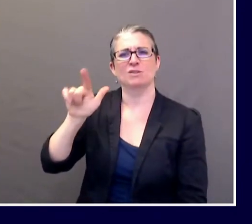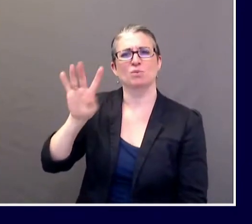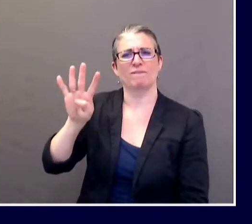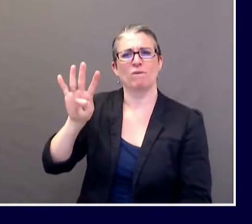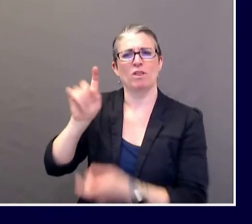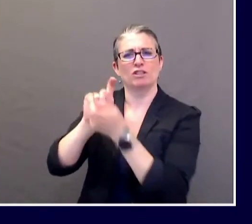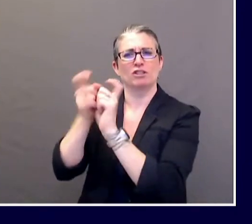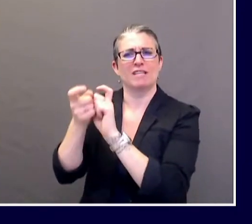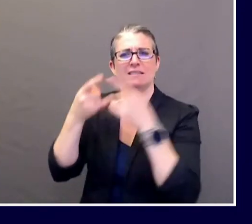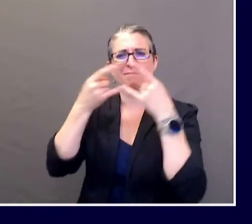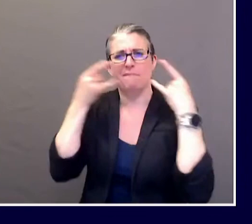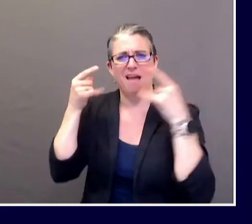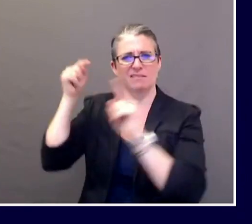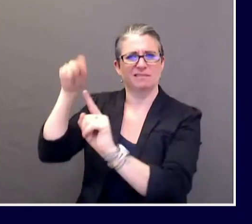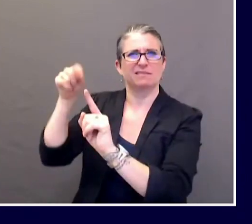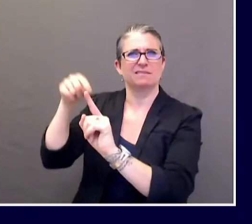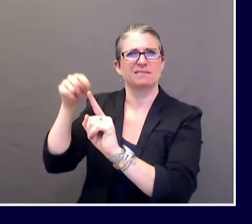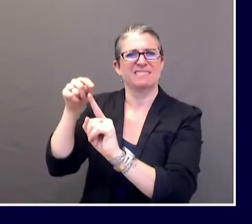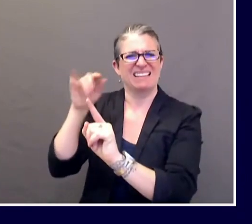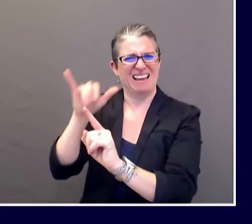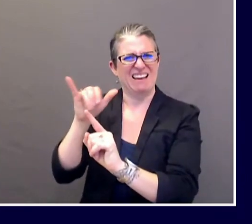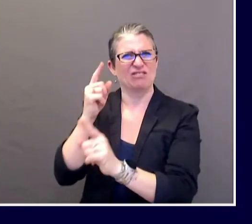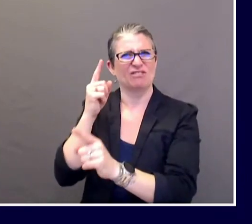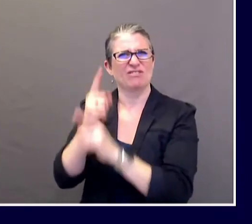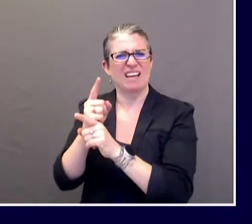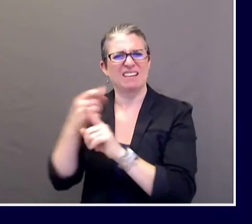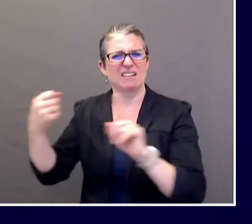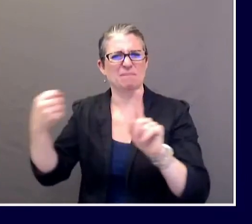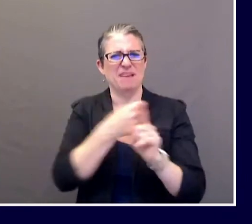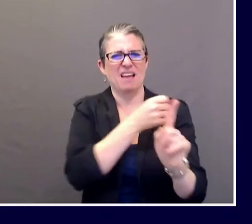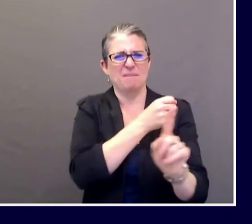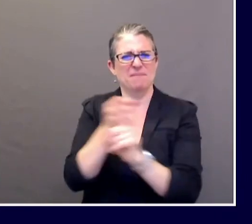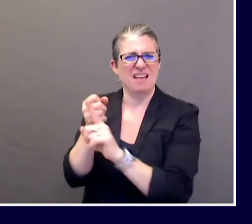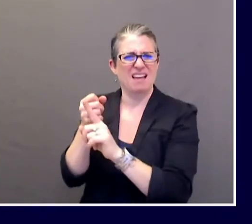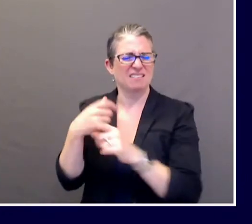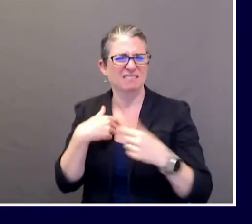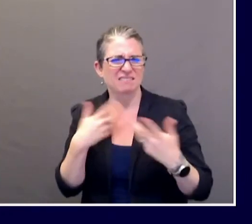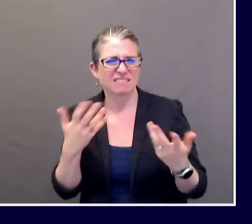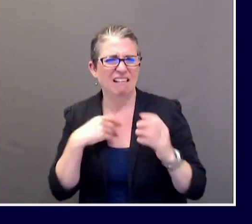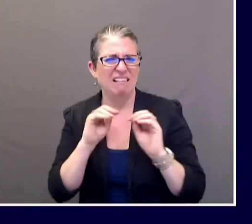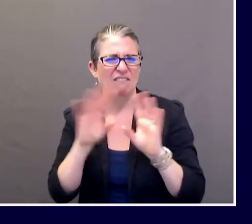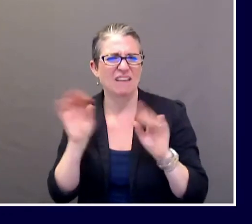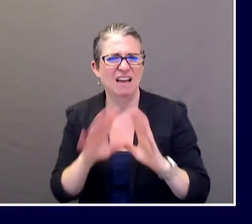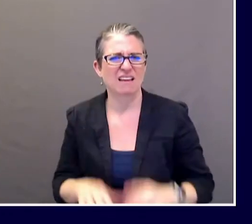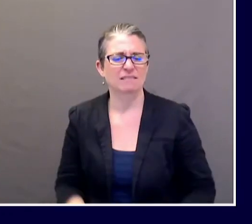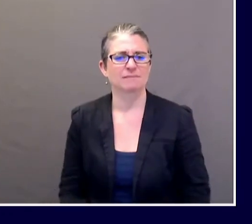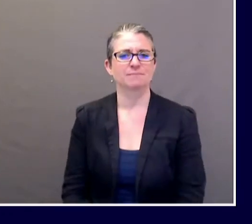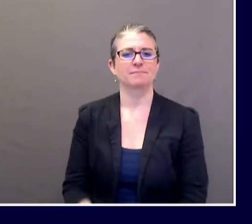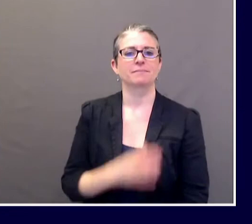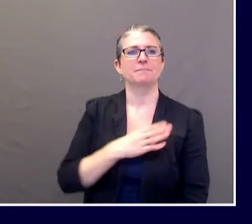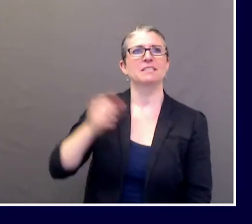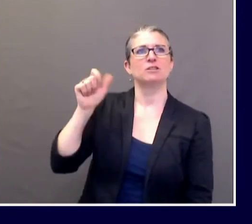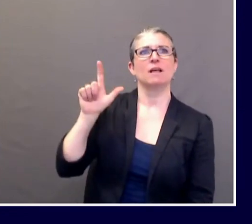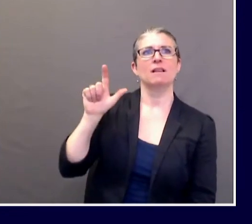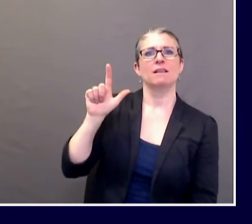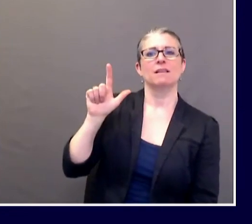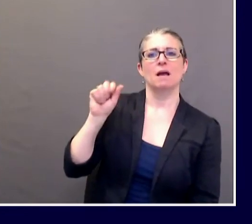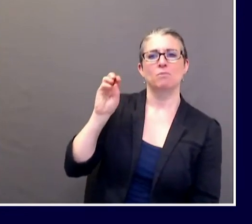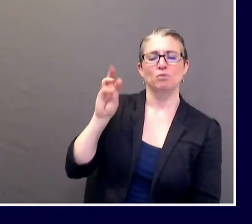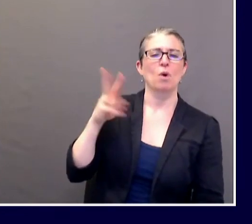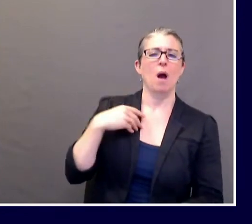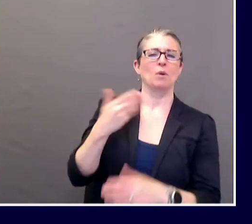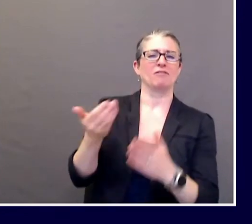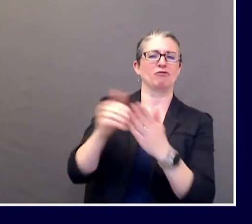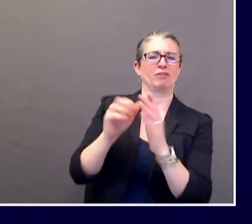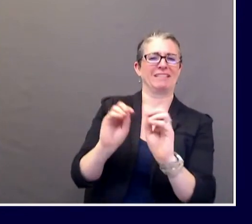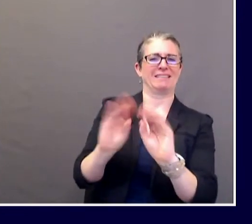all? Let me try to say, I think what you were saying a different way, that Yeah. what we're doing today is changing